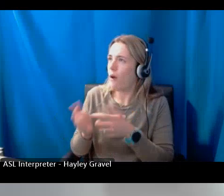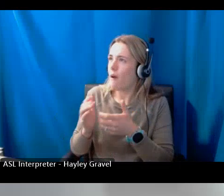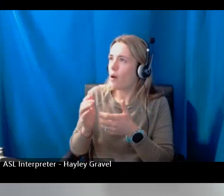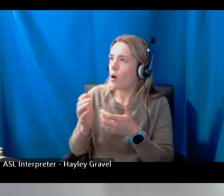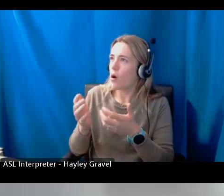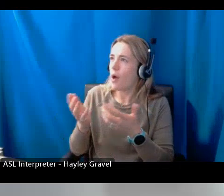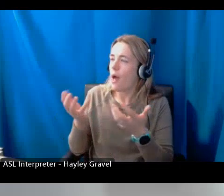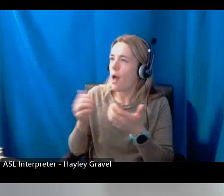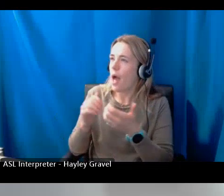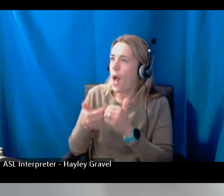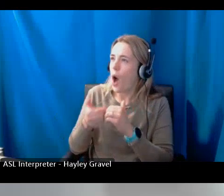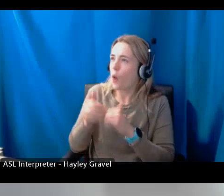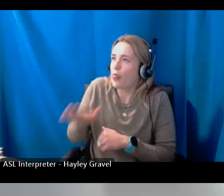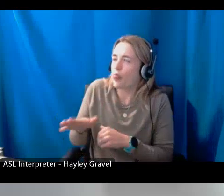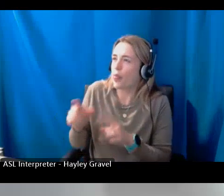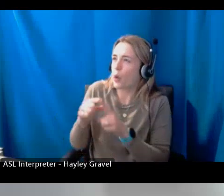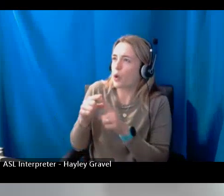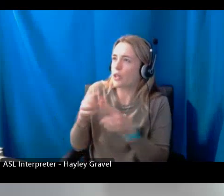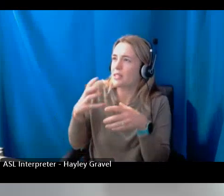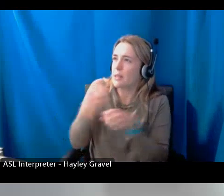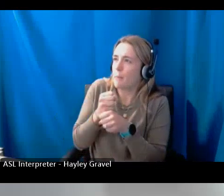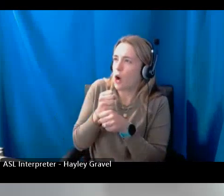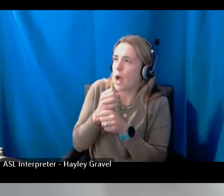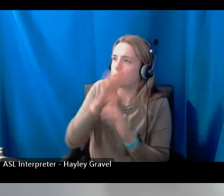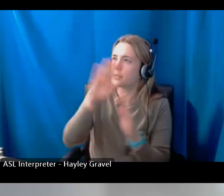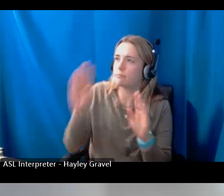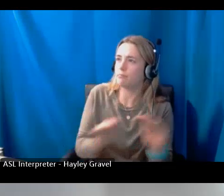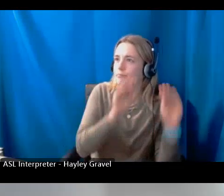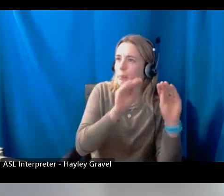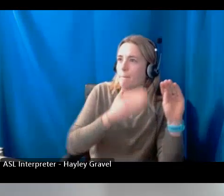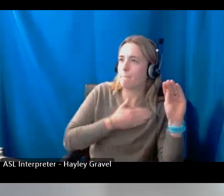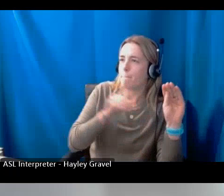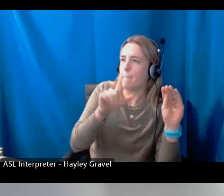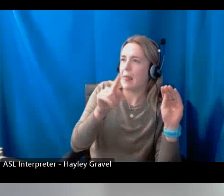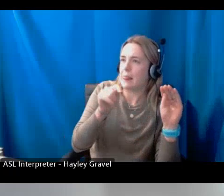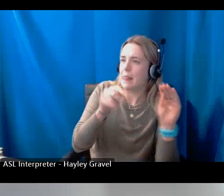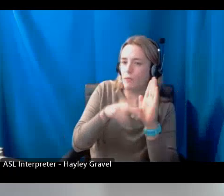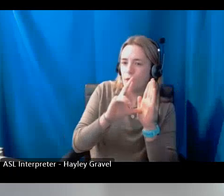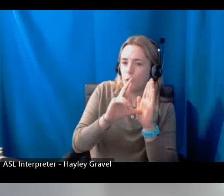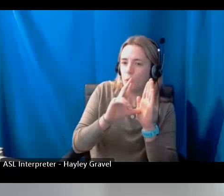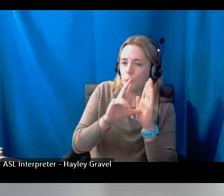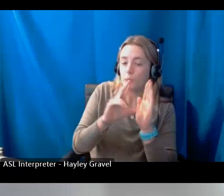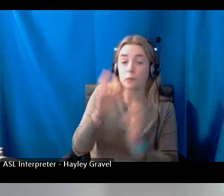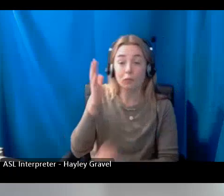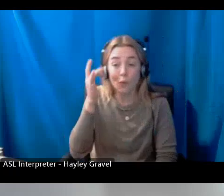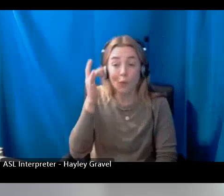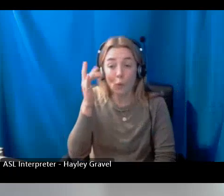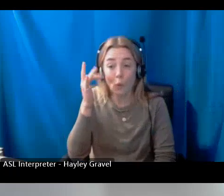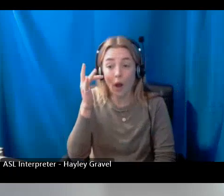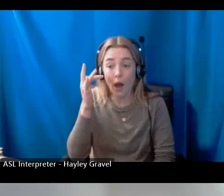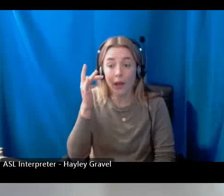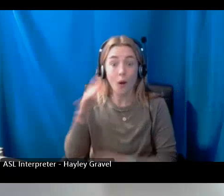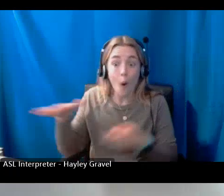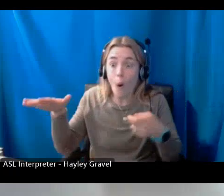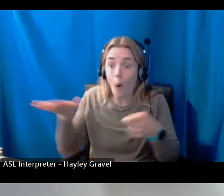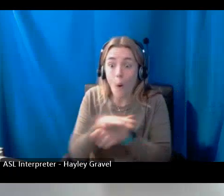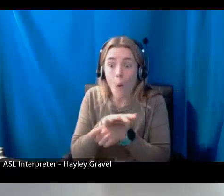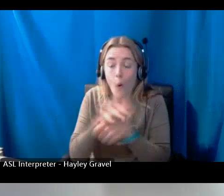Follow me? Does that make sense? Yes, yes, it does. Okay, okay. Because what you don't want to do is say, okay, I'm going to put the